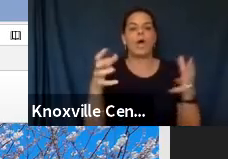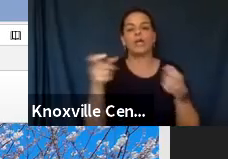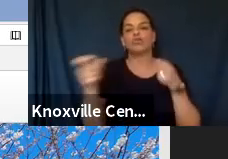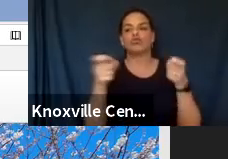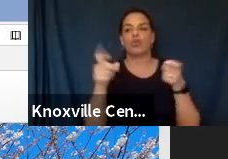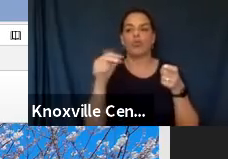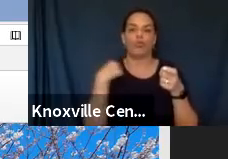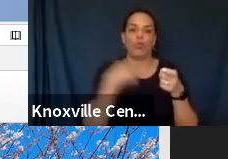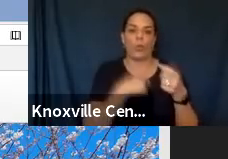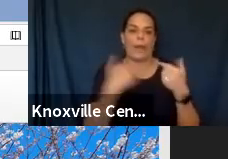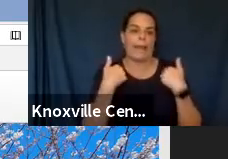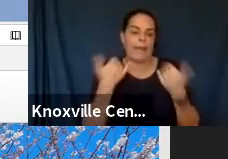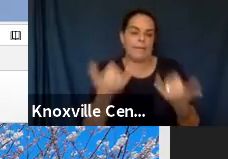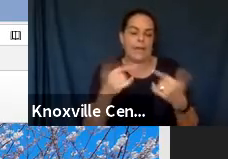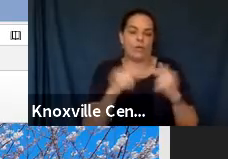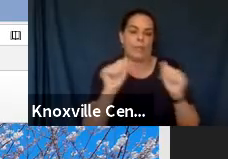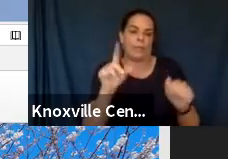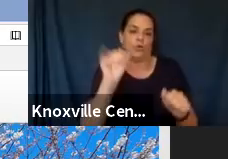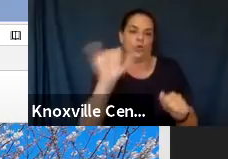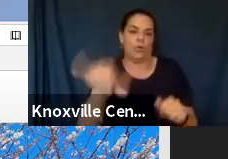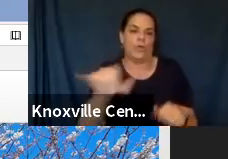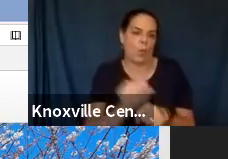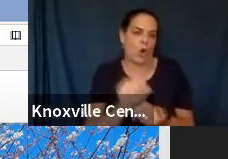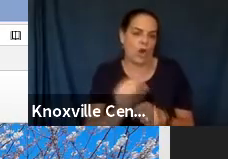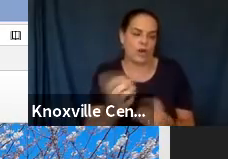be able to do that work?